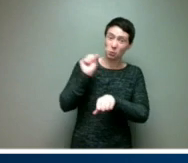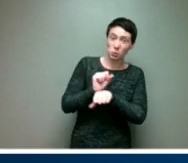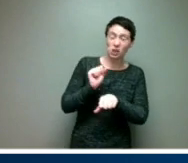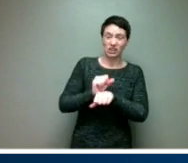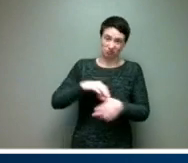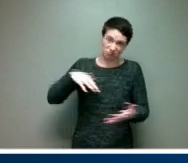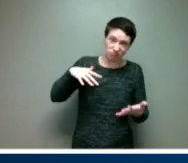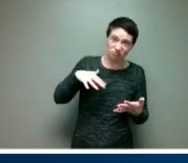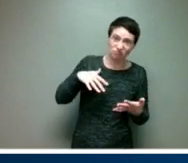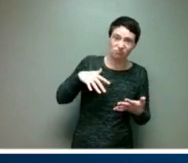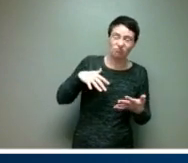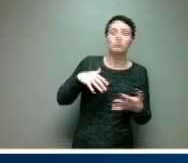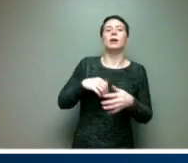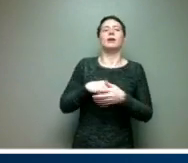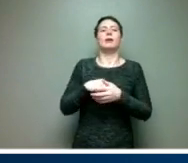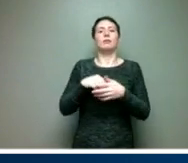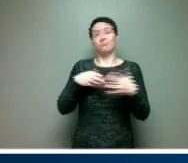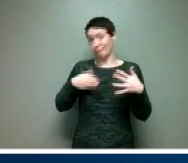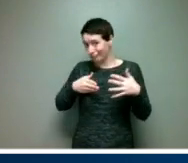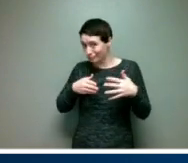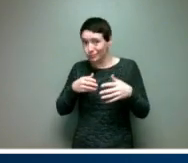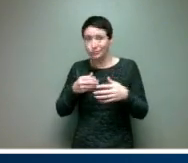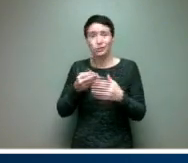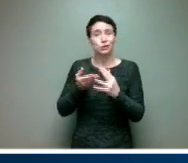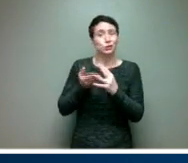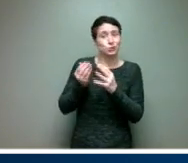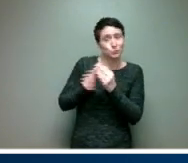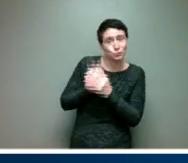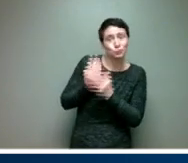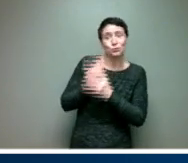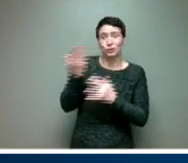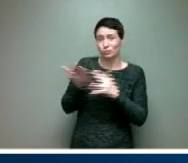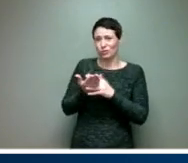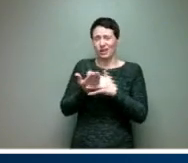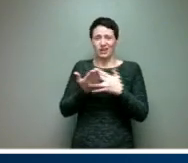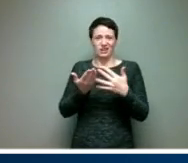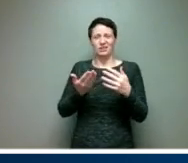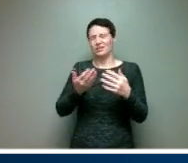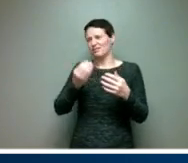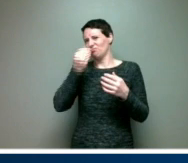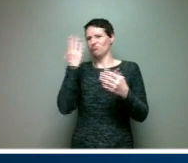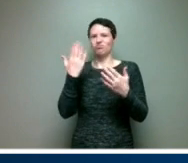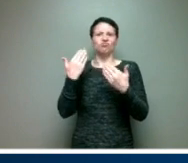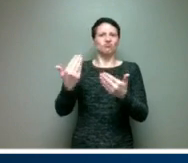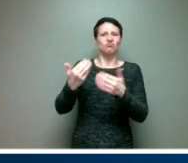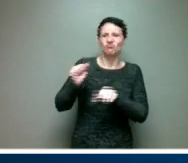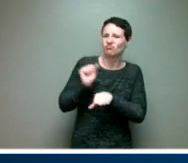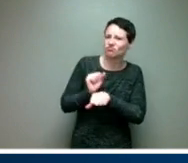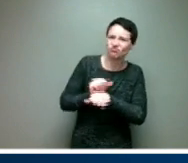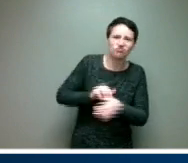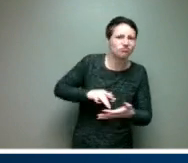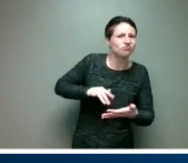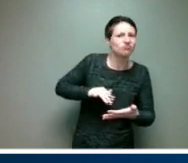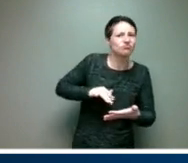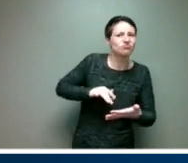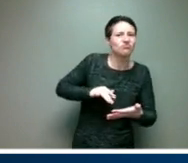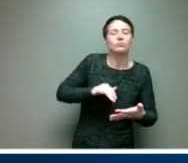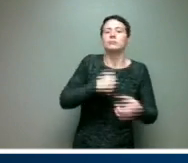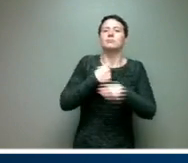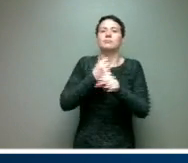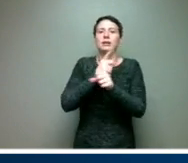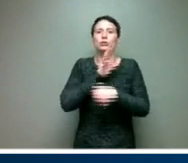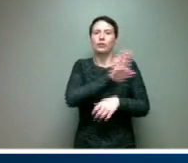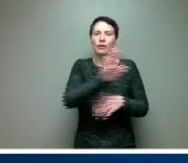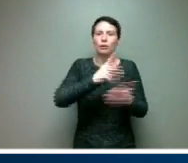know, adding the finishes touches to their to the work. And so we want to capture that as best as we can during